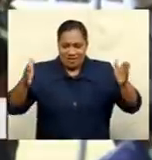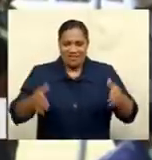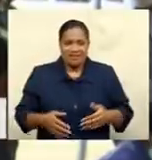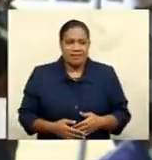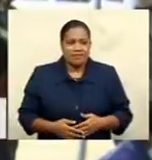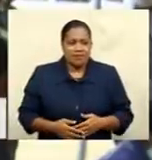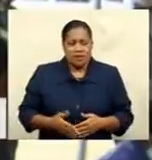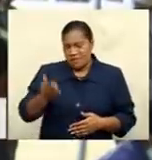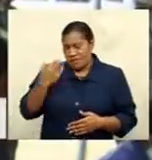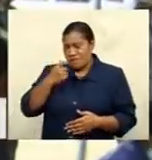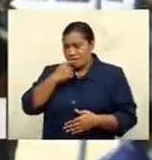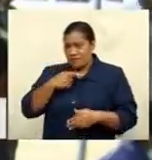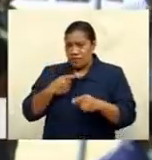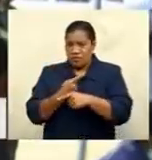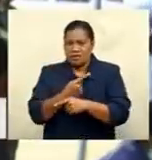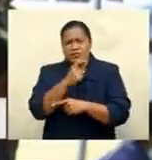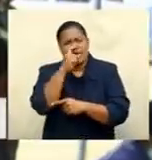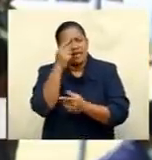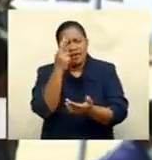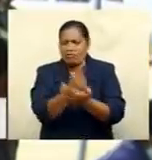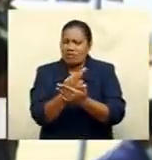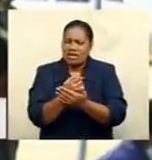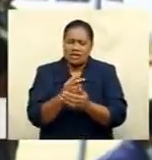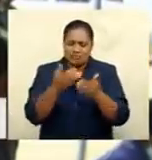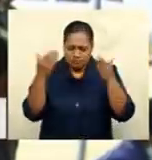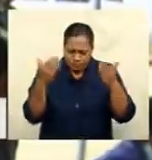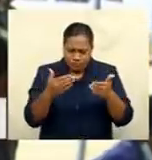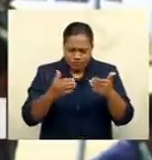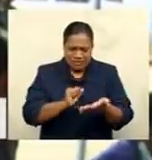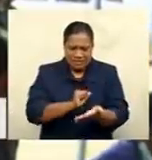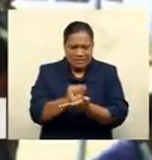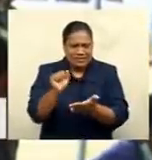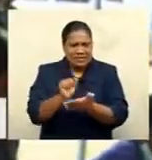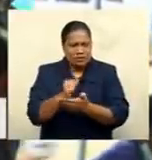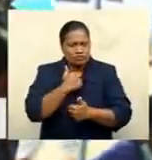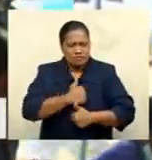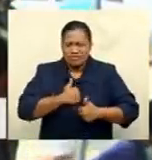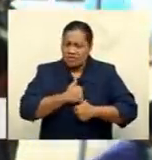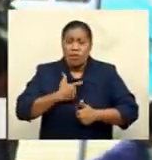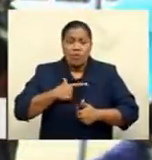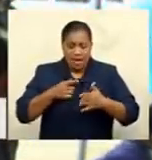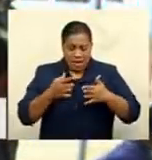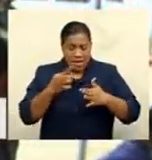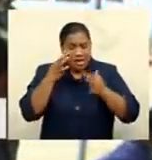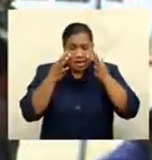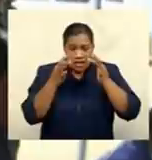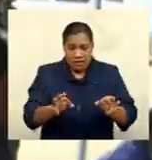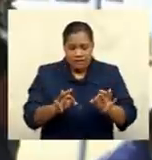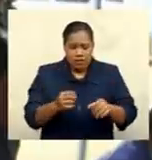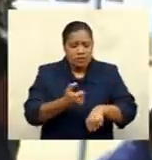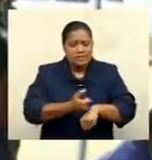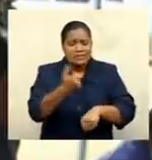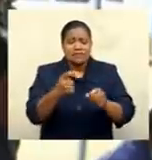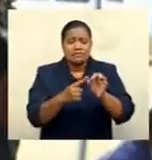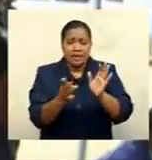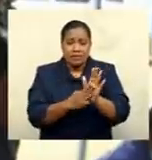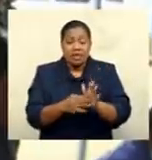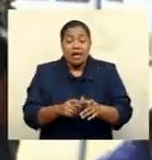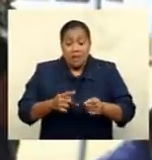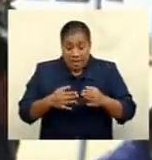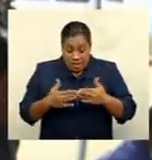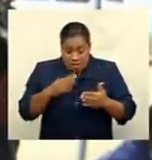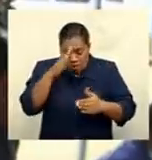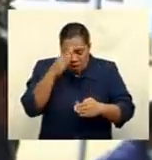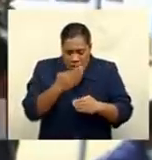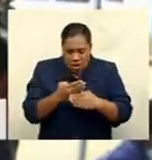really concentrate and enjoy our selling here at the market as curfew starts from 6 p.m. We hope that our business will flourish very